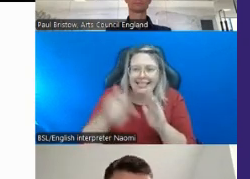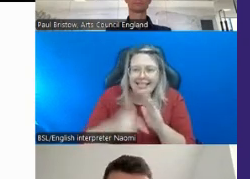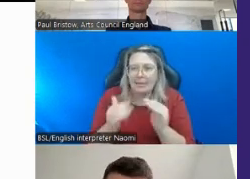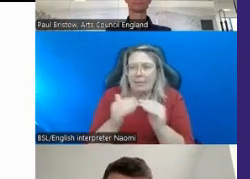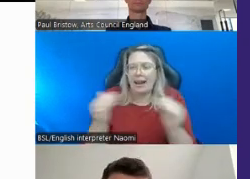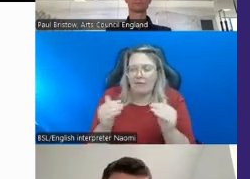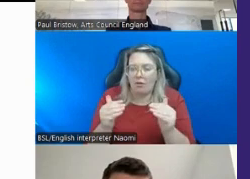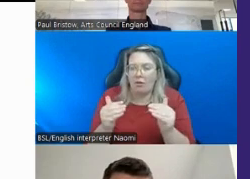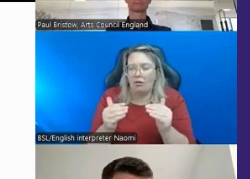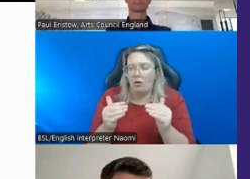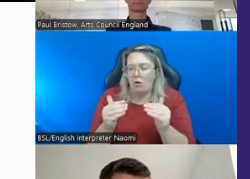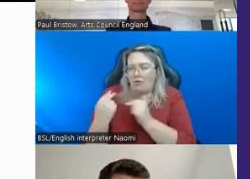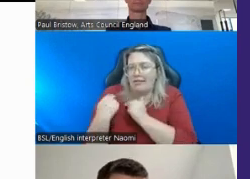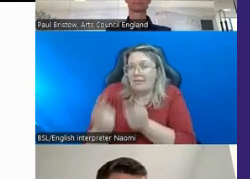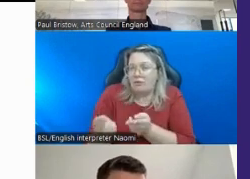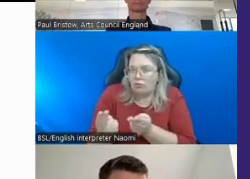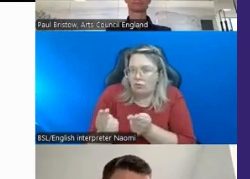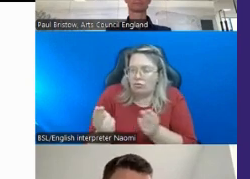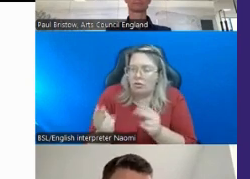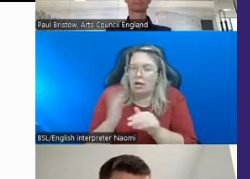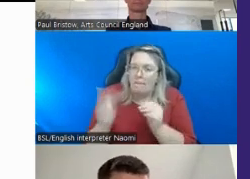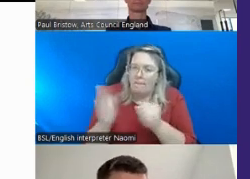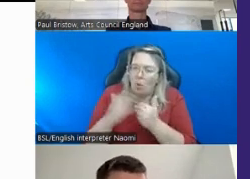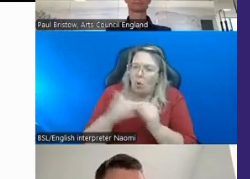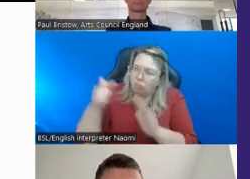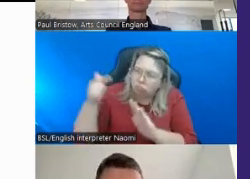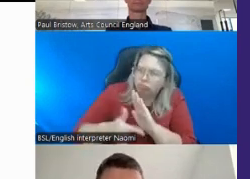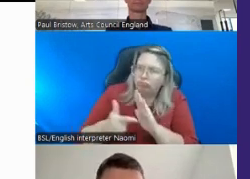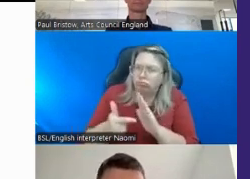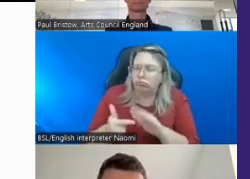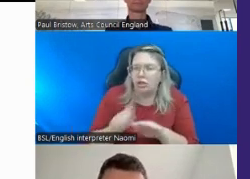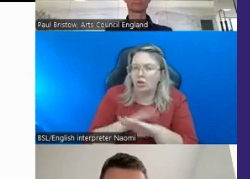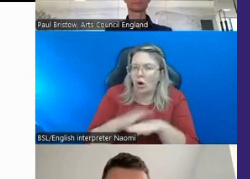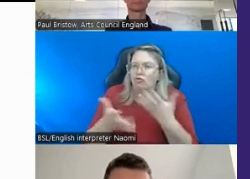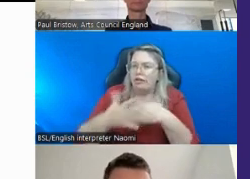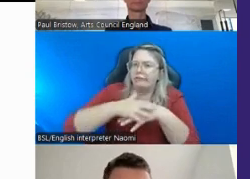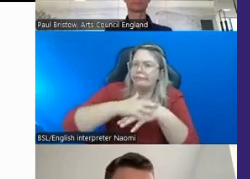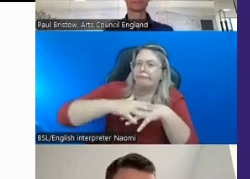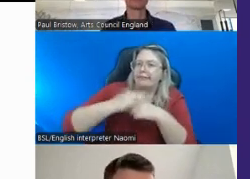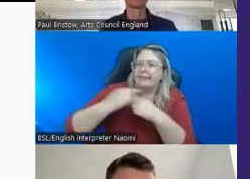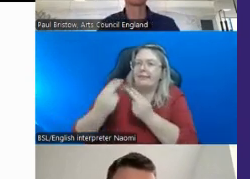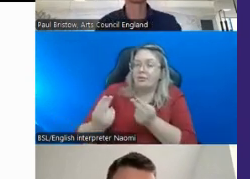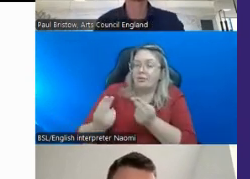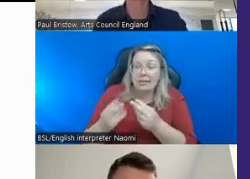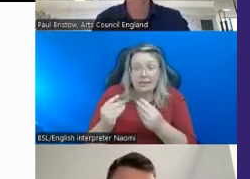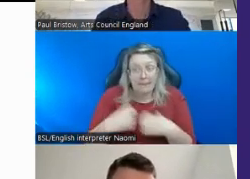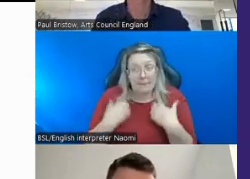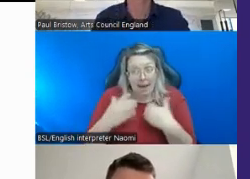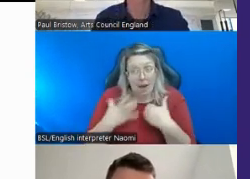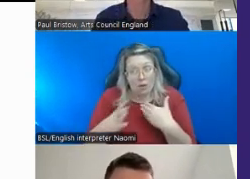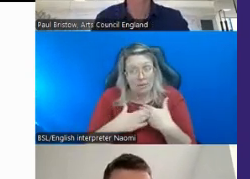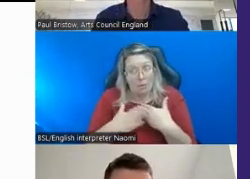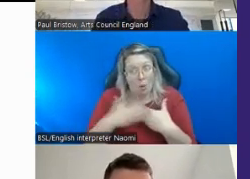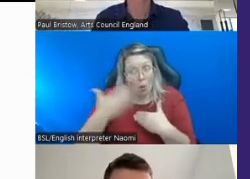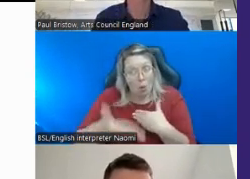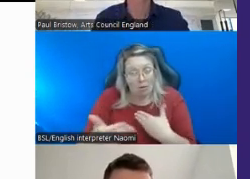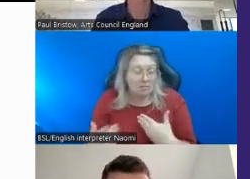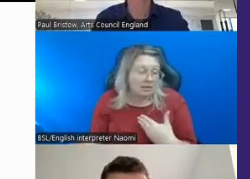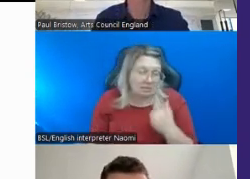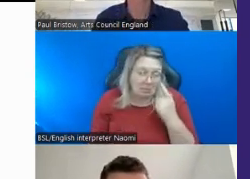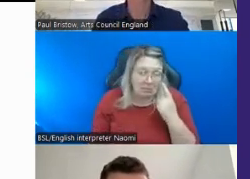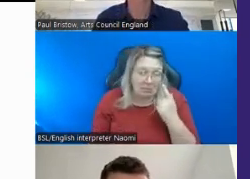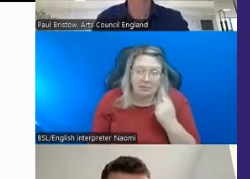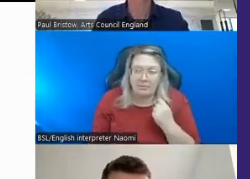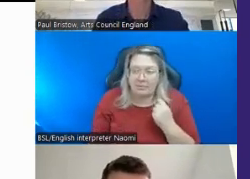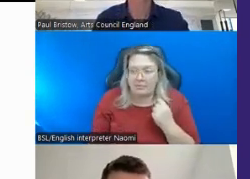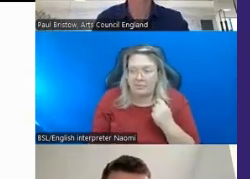And some mayors, want to see that go further. But for now, that's kind of the way it's looking. And yeah,